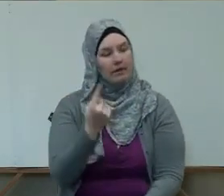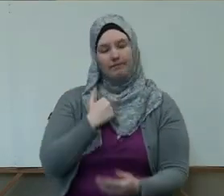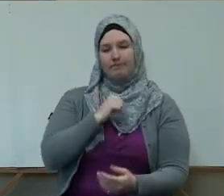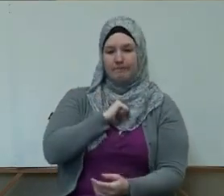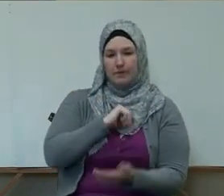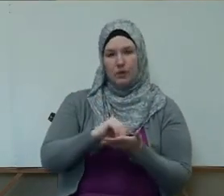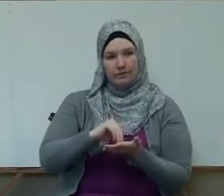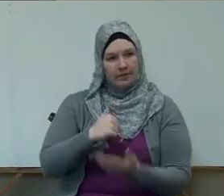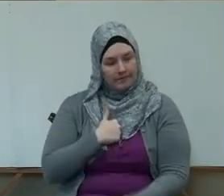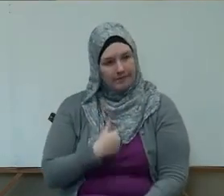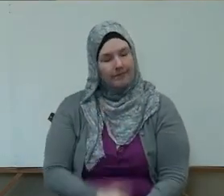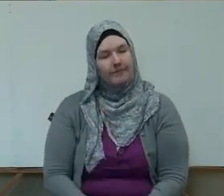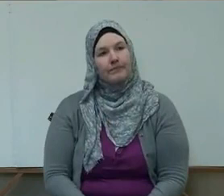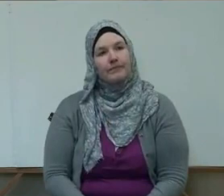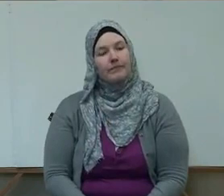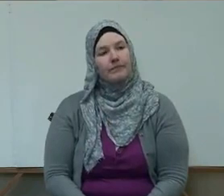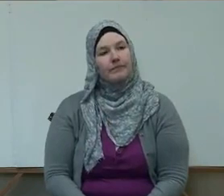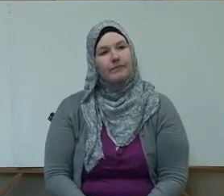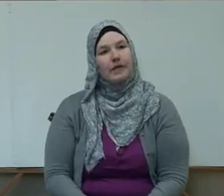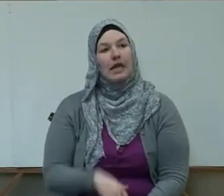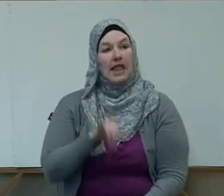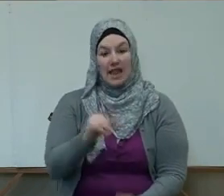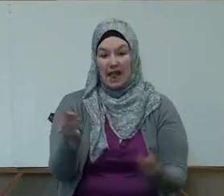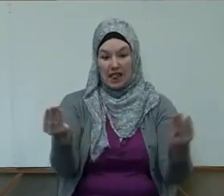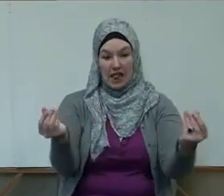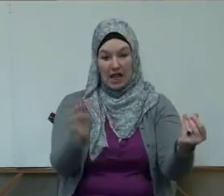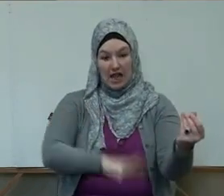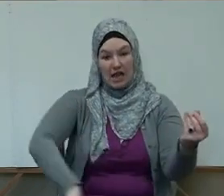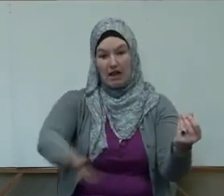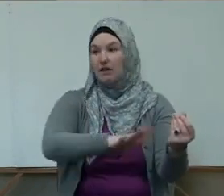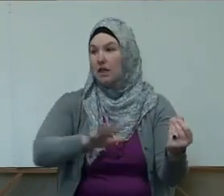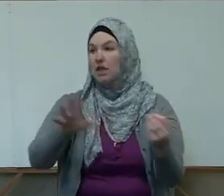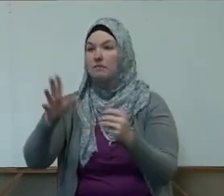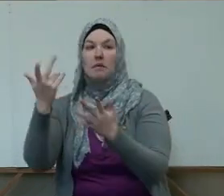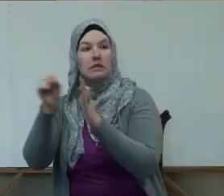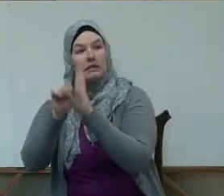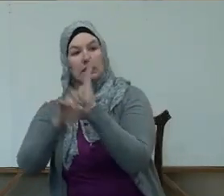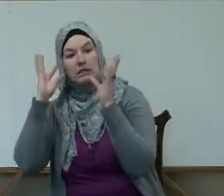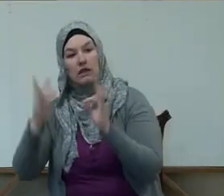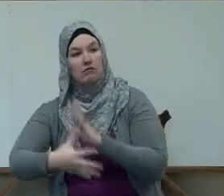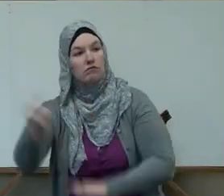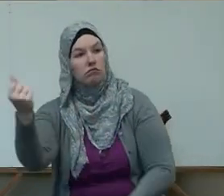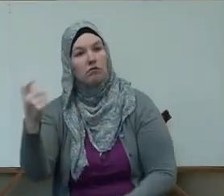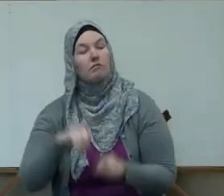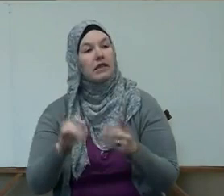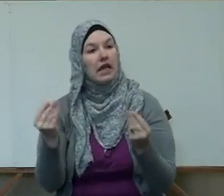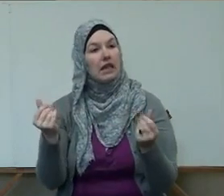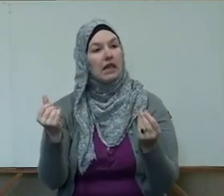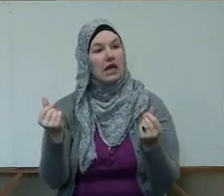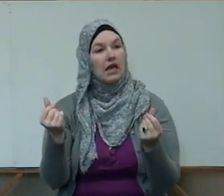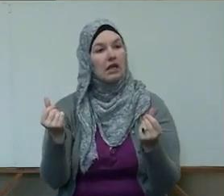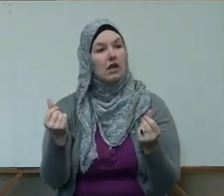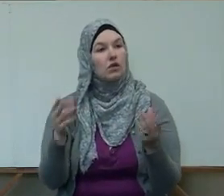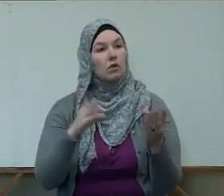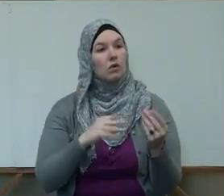me, is by taking that piece of land. But even then, that piece of land has, the